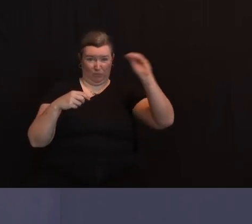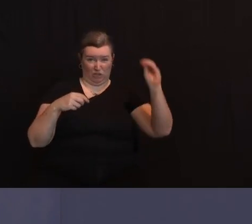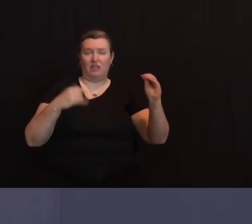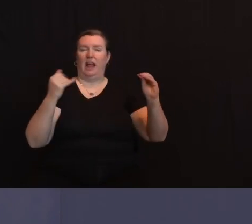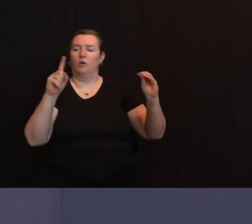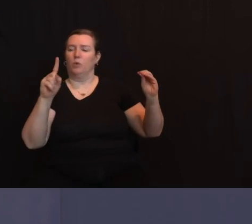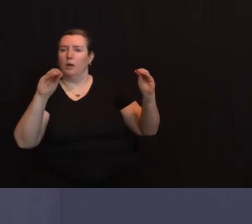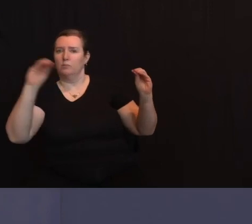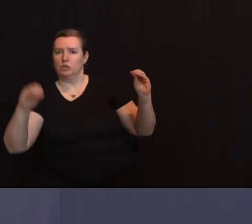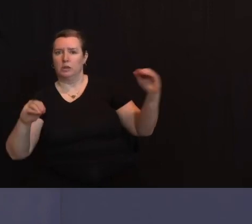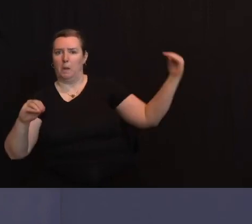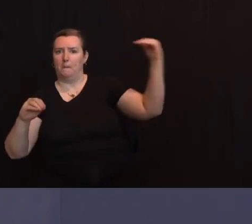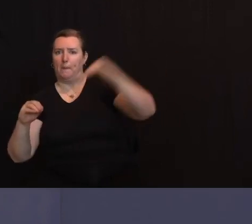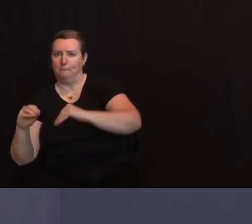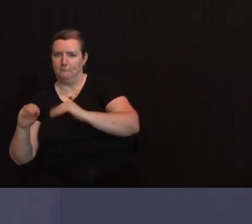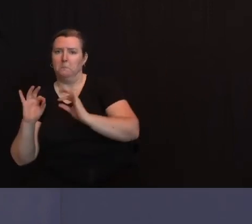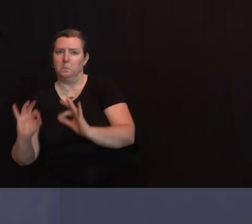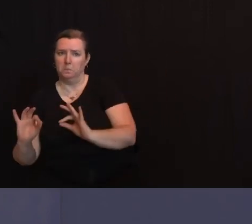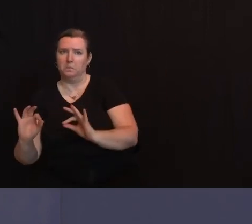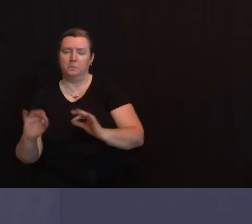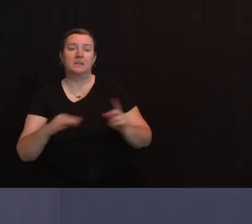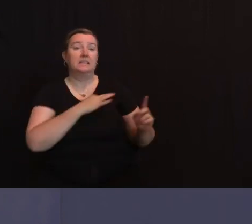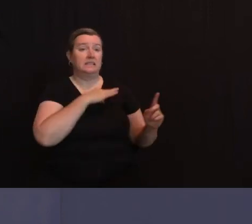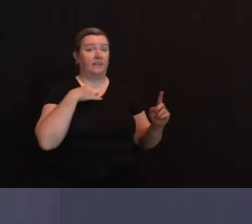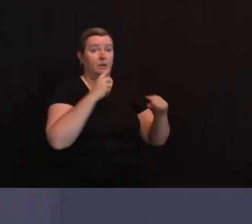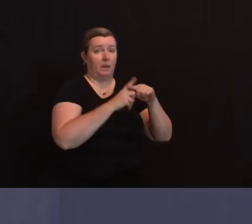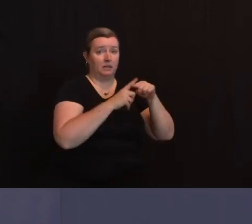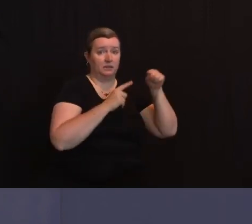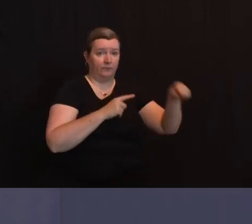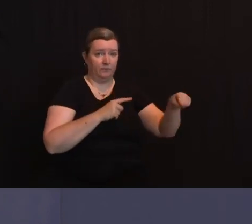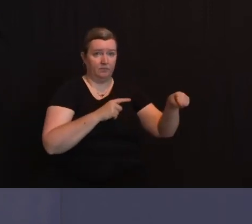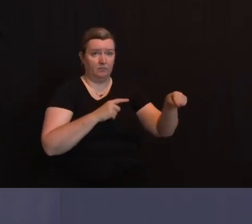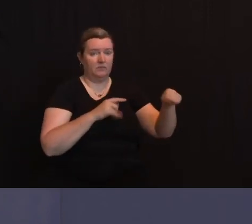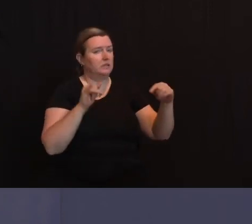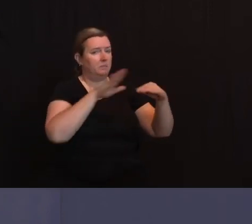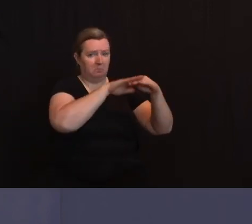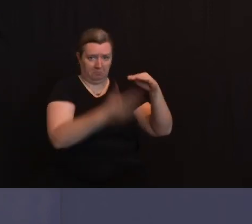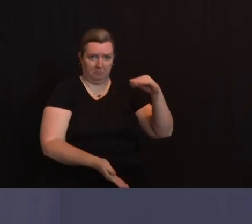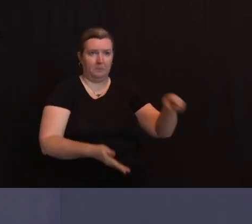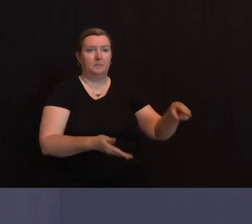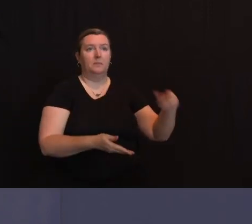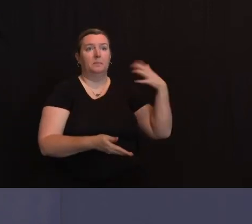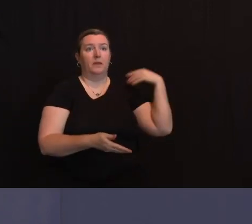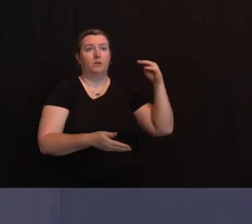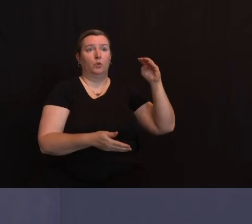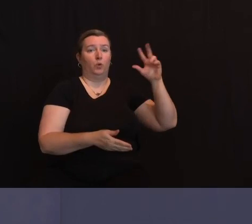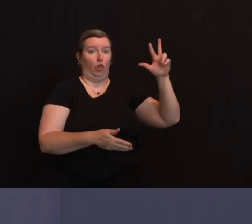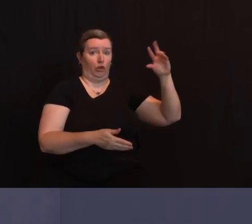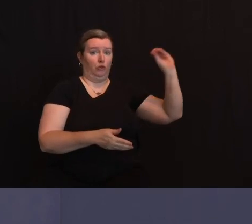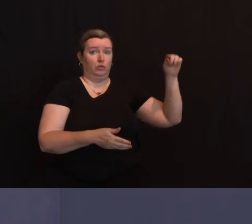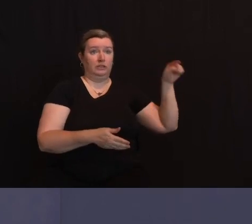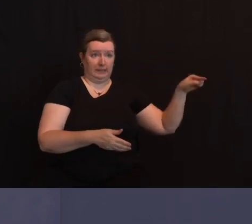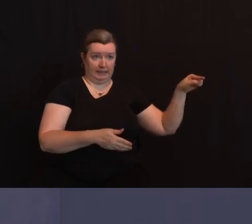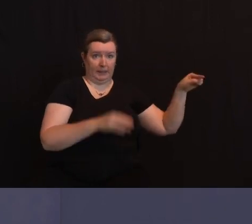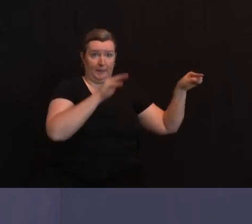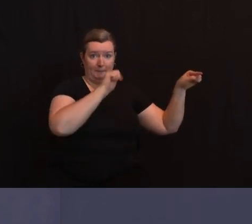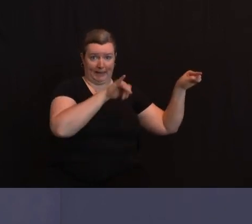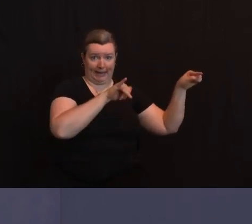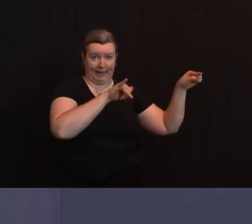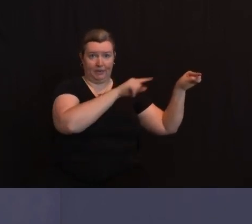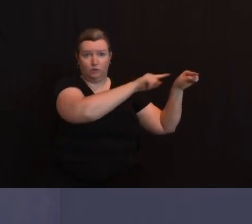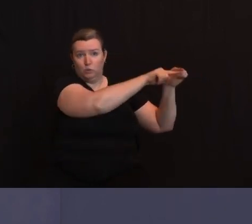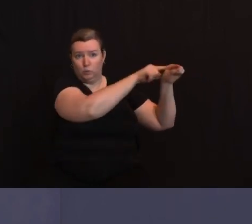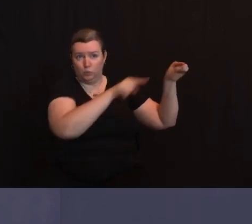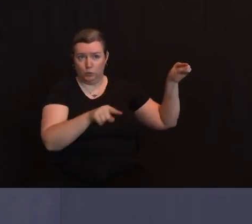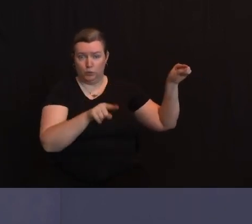The positivity rate for staff has also fallen from 3% in May to less than 1%